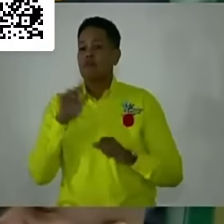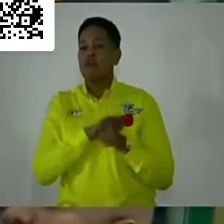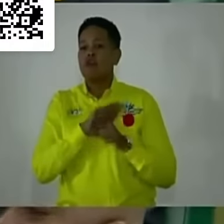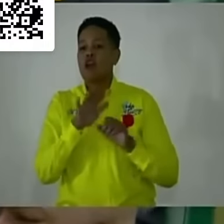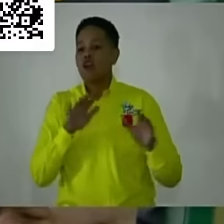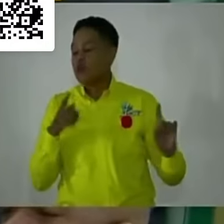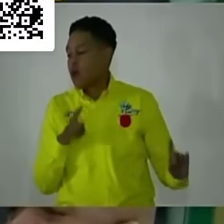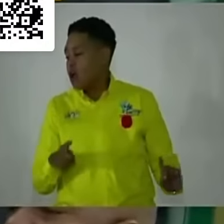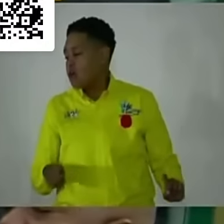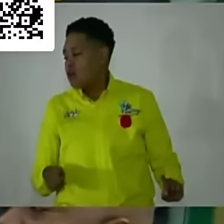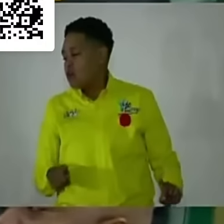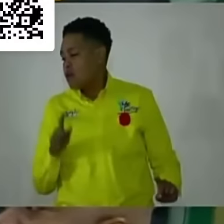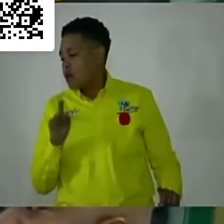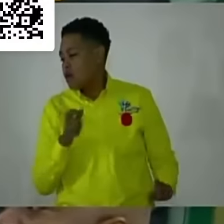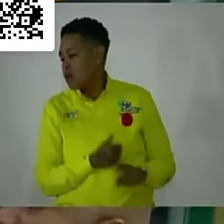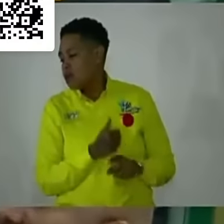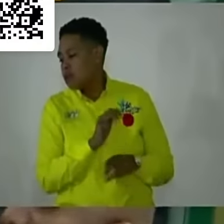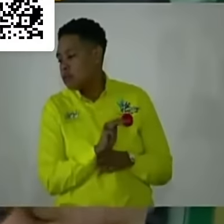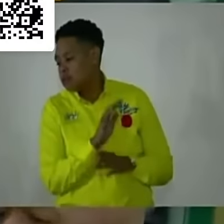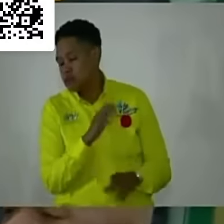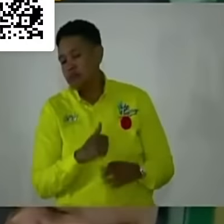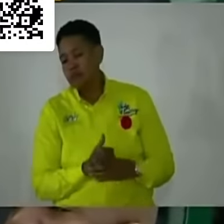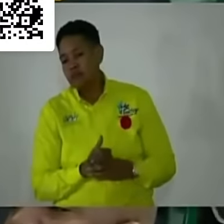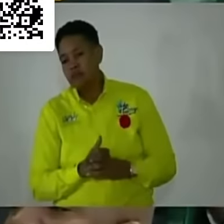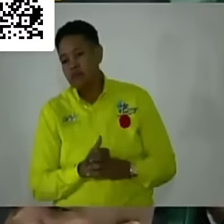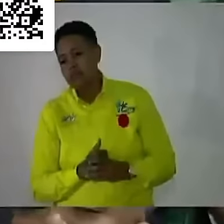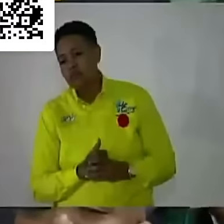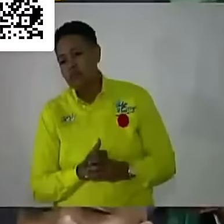constituents. So I'm asking Minister,